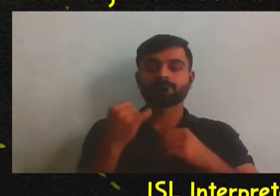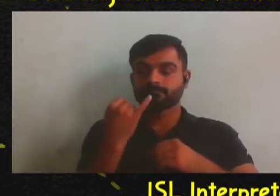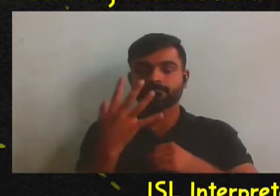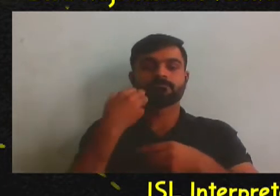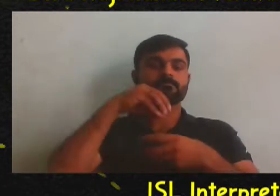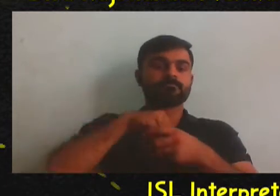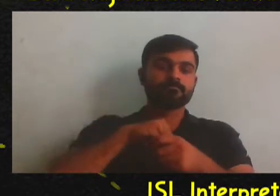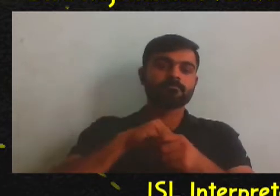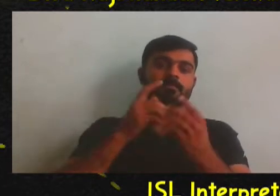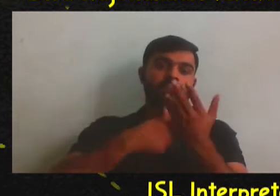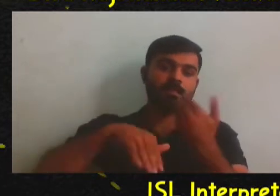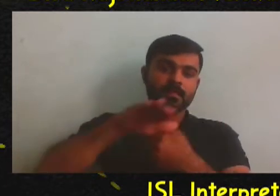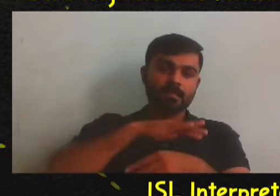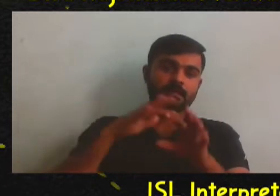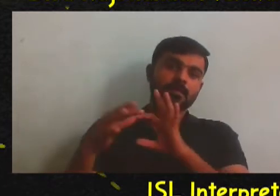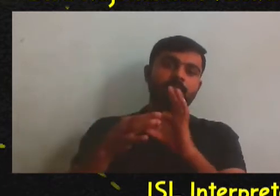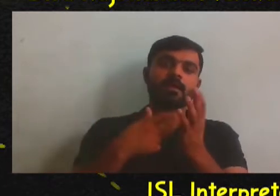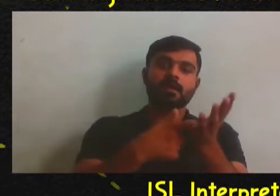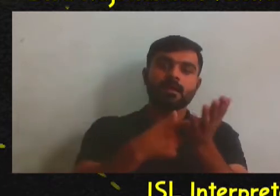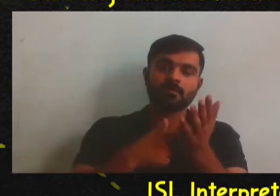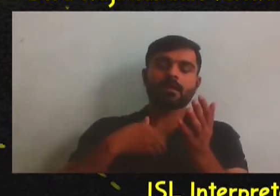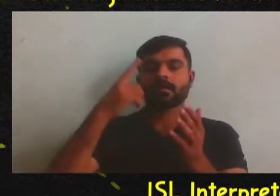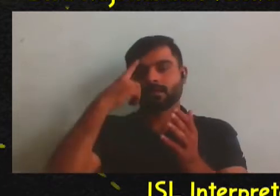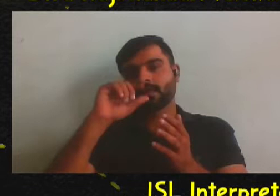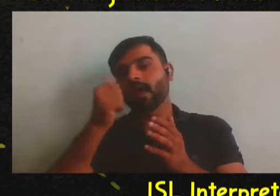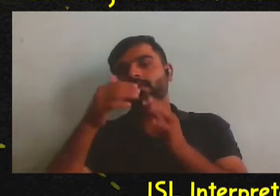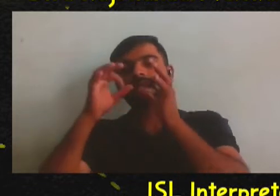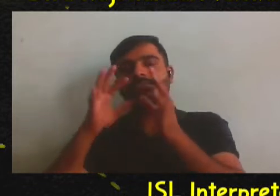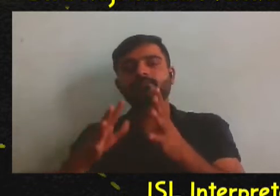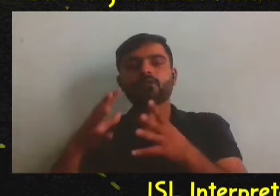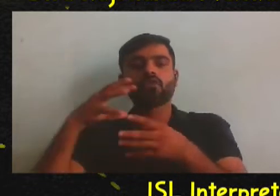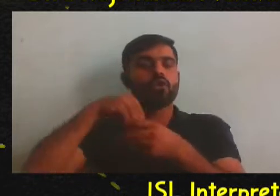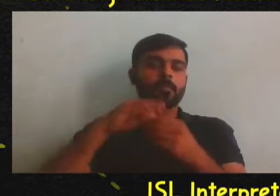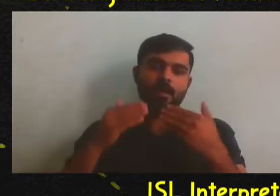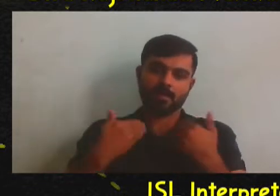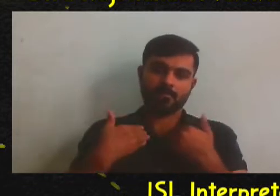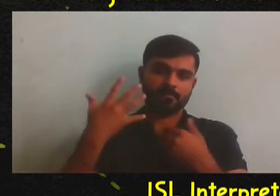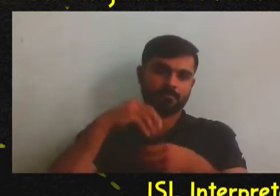like relationship and respect, which I think is another form of pleasure as well,